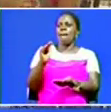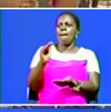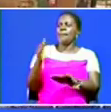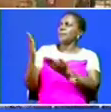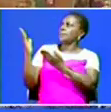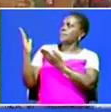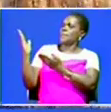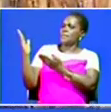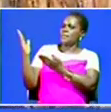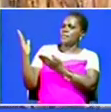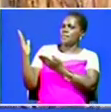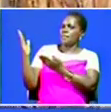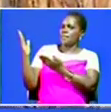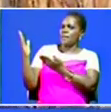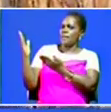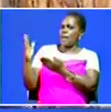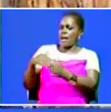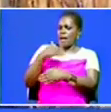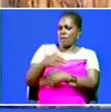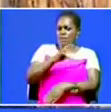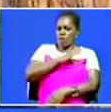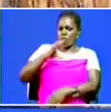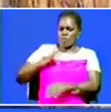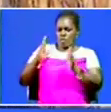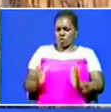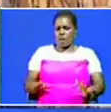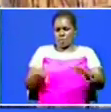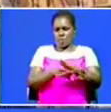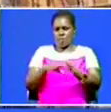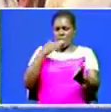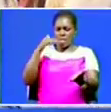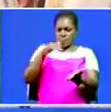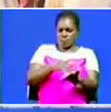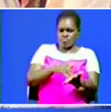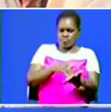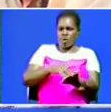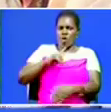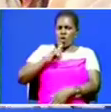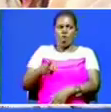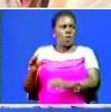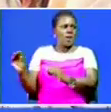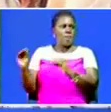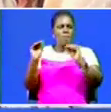This is after Olenguruene Assistant County Commissioner Bruno Ogasso wrote to the evictees directing them to leave.